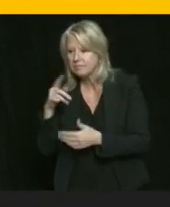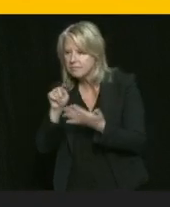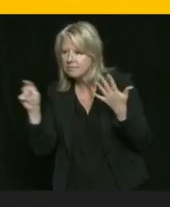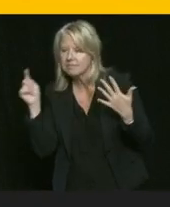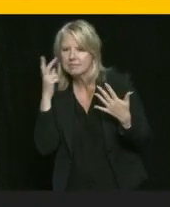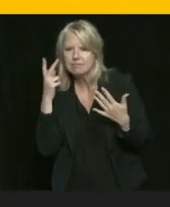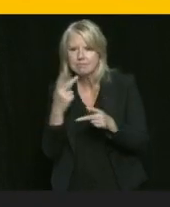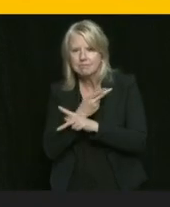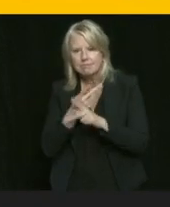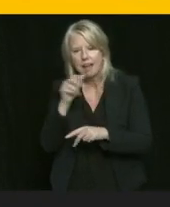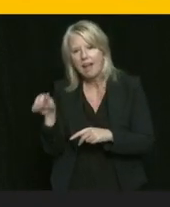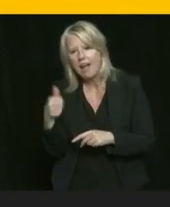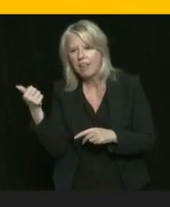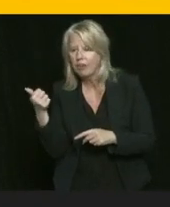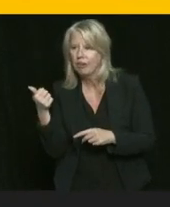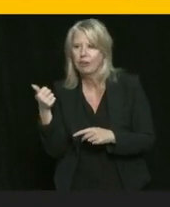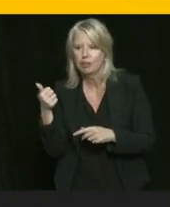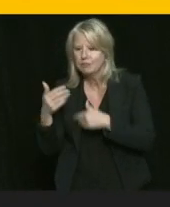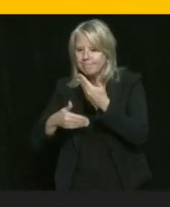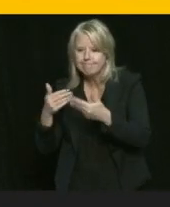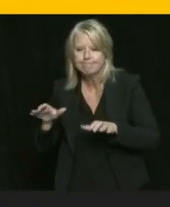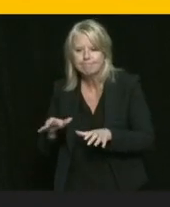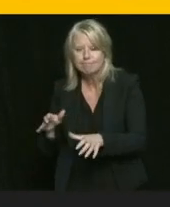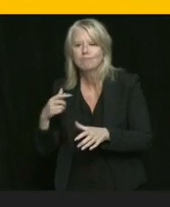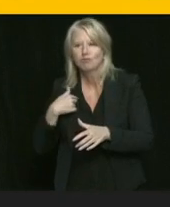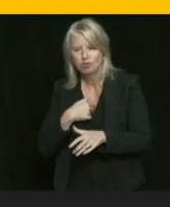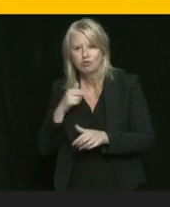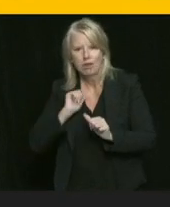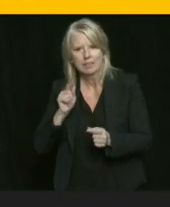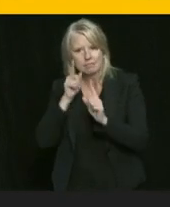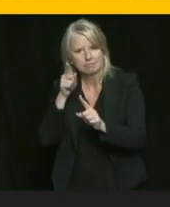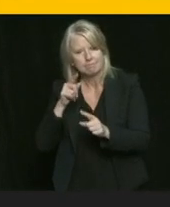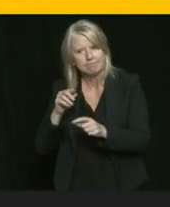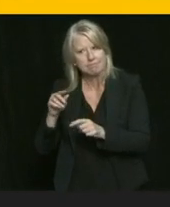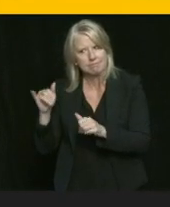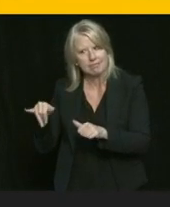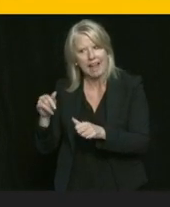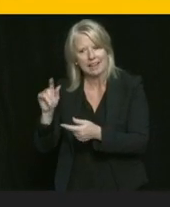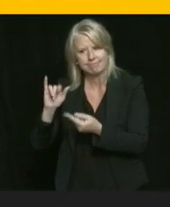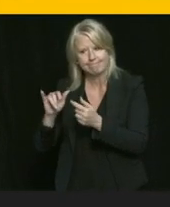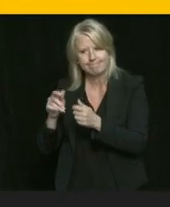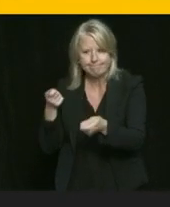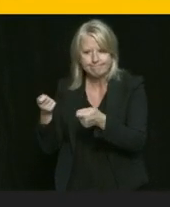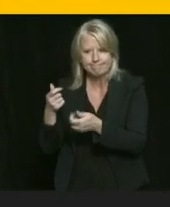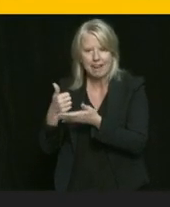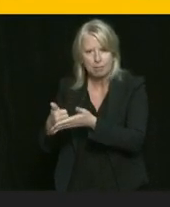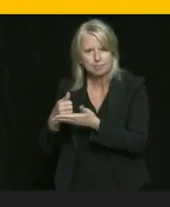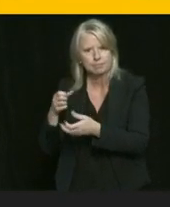take as we continue to fight that epidemic as well. Thank you. Operator, last question on the phone.